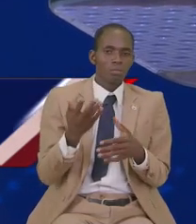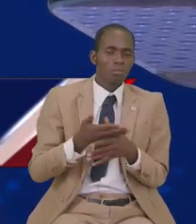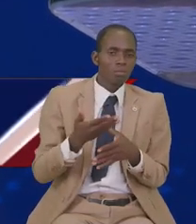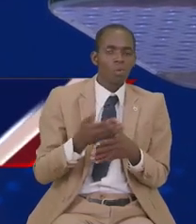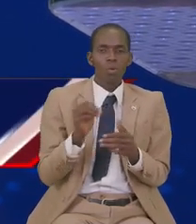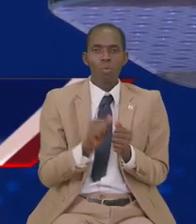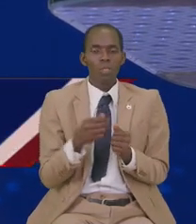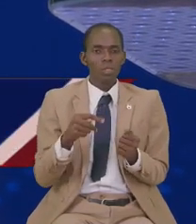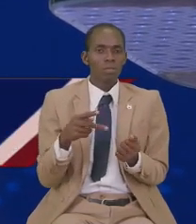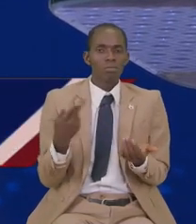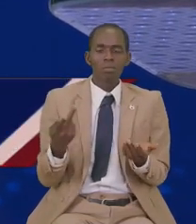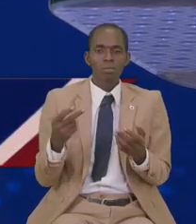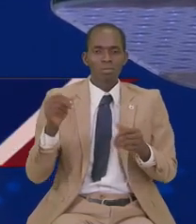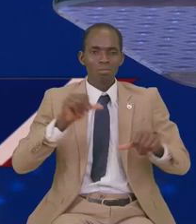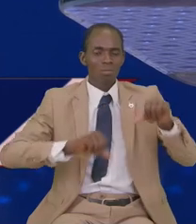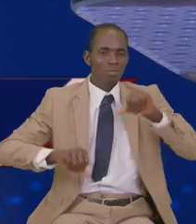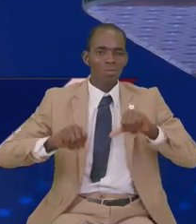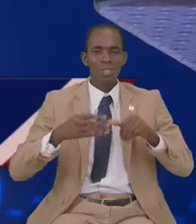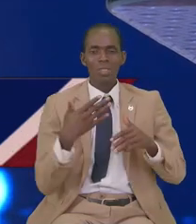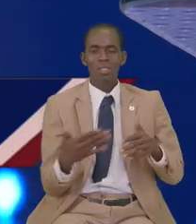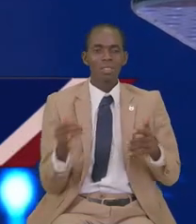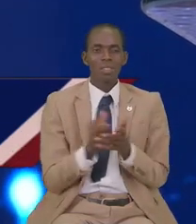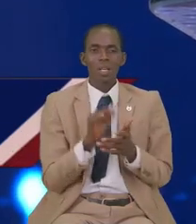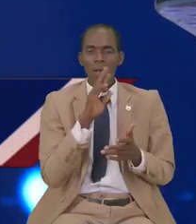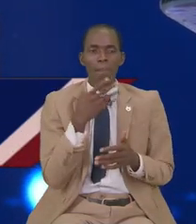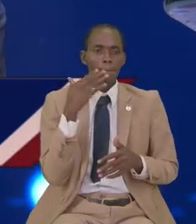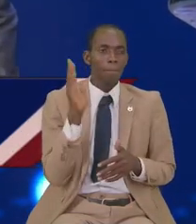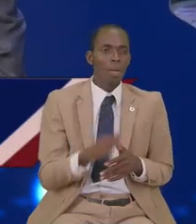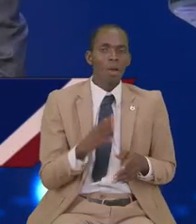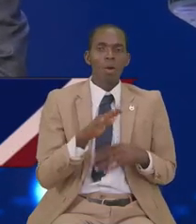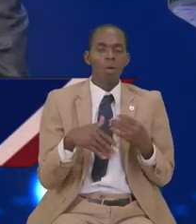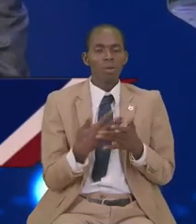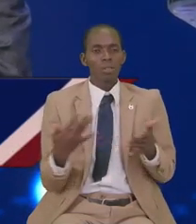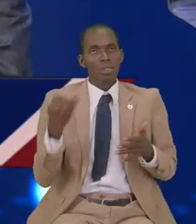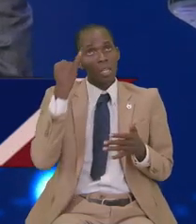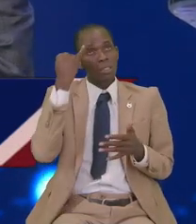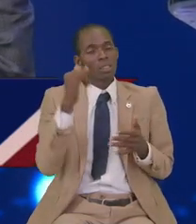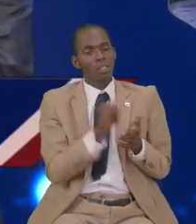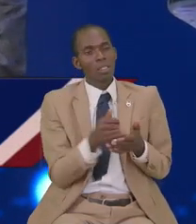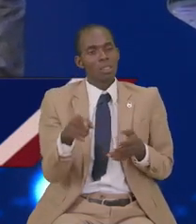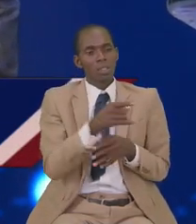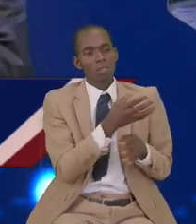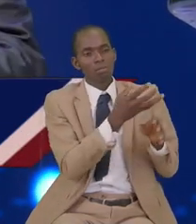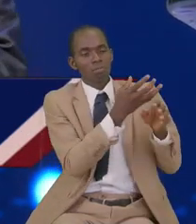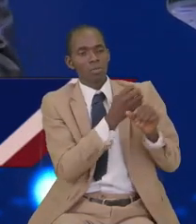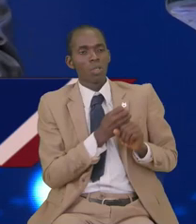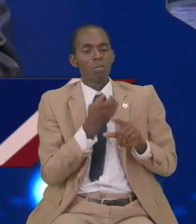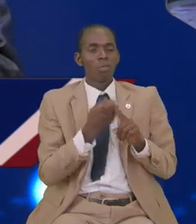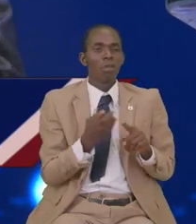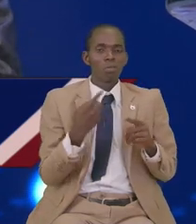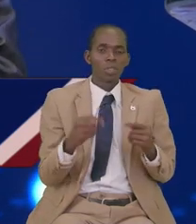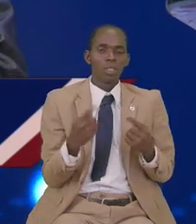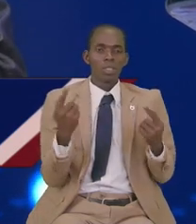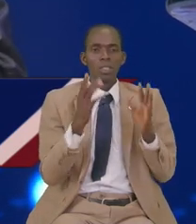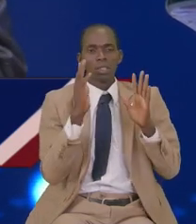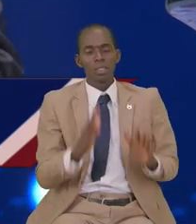tradition, every evil thing. And they borrowed all the ideologies of the unbelievers and